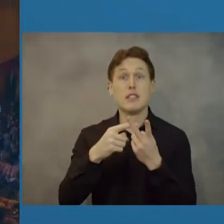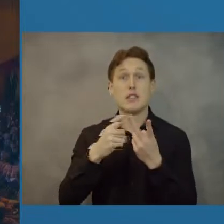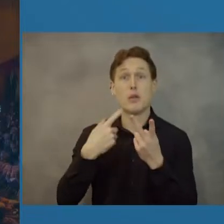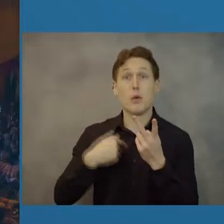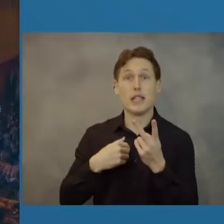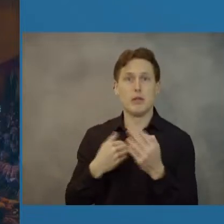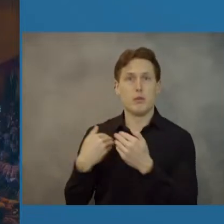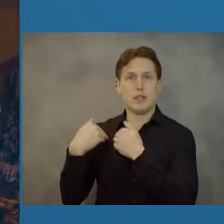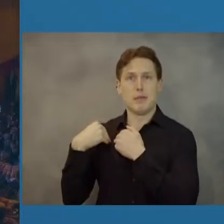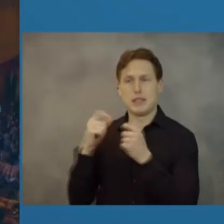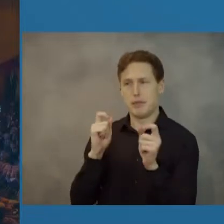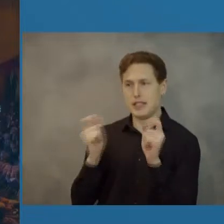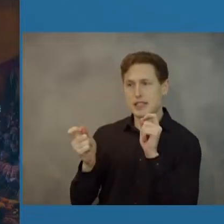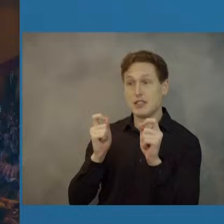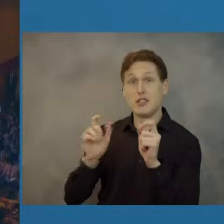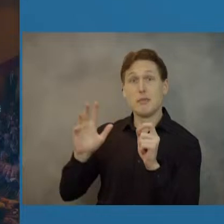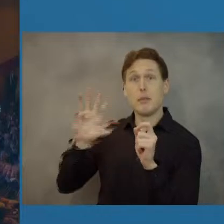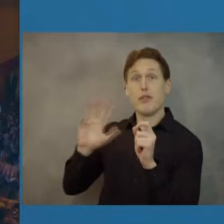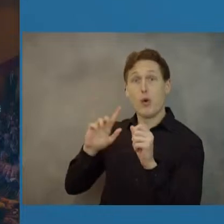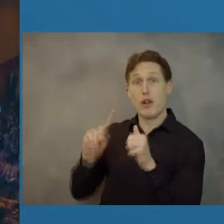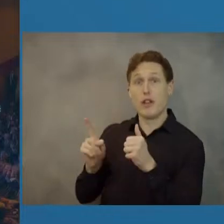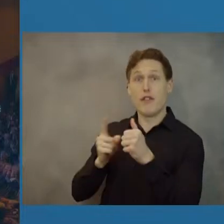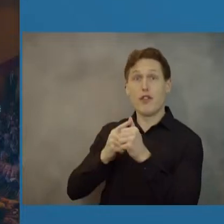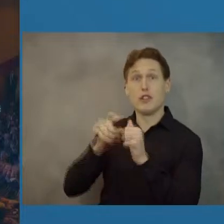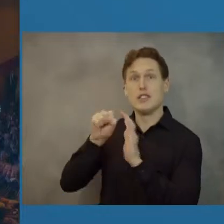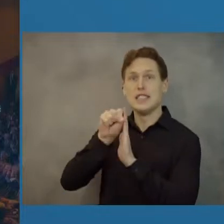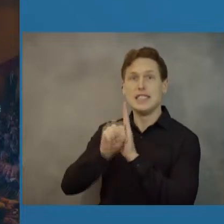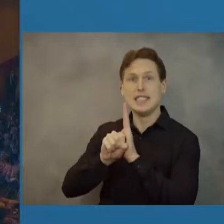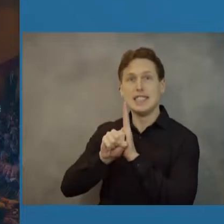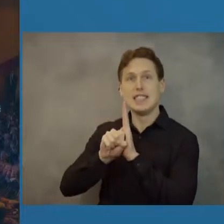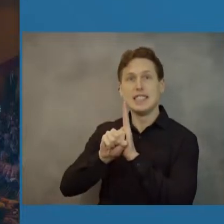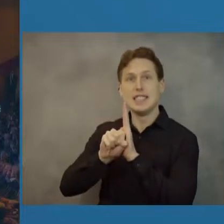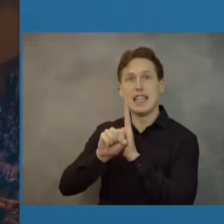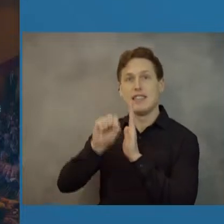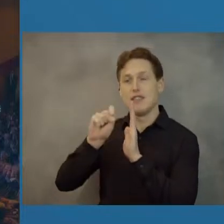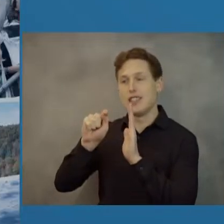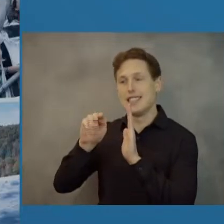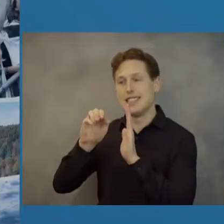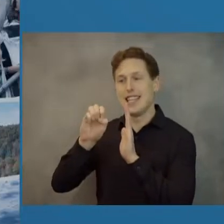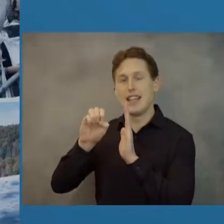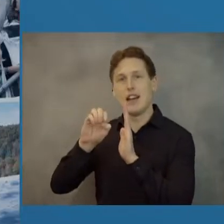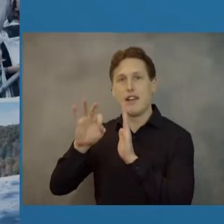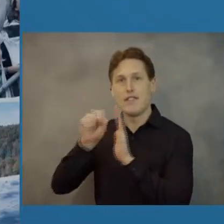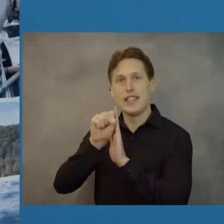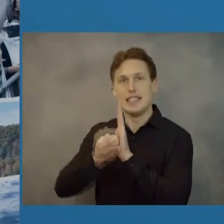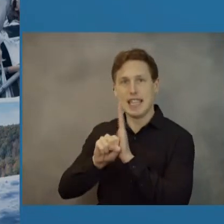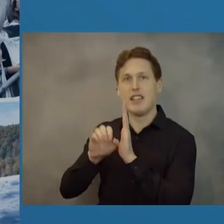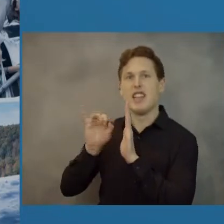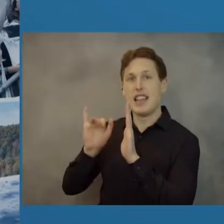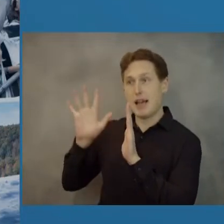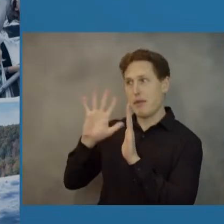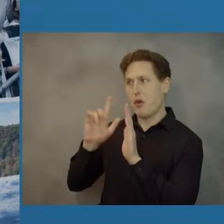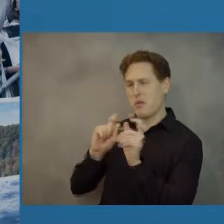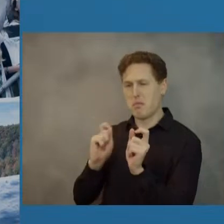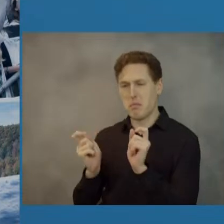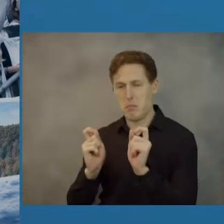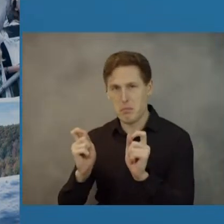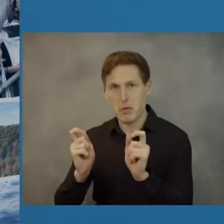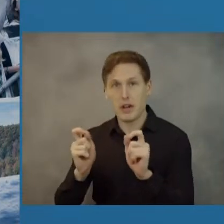that I proposed as we monitor and navigate a volatile economy. So let's talk frankly about what we've been up